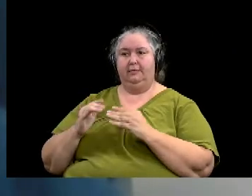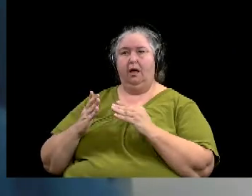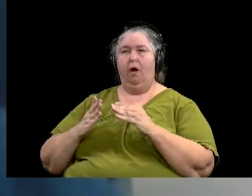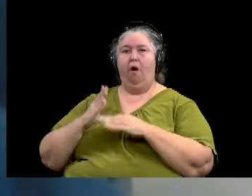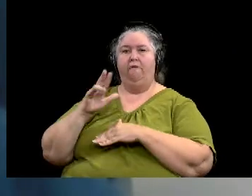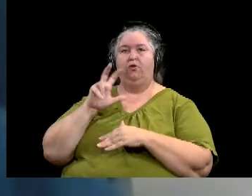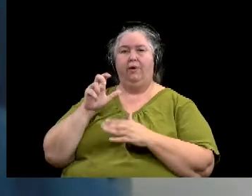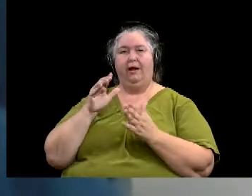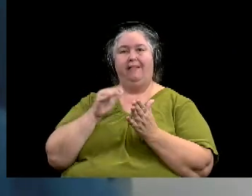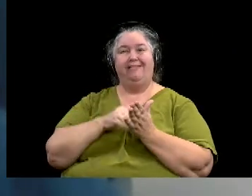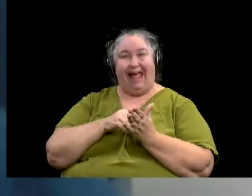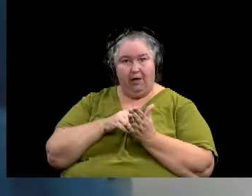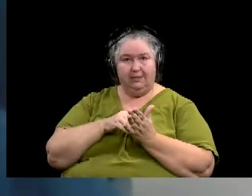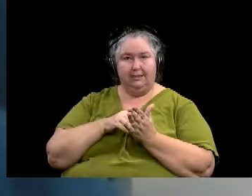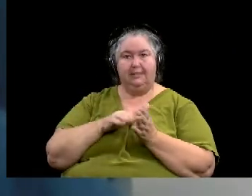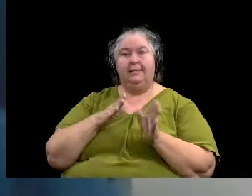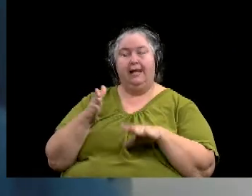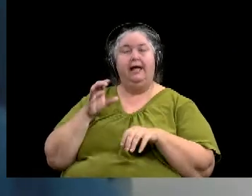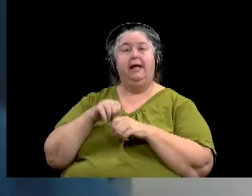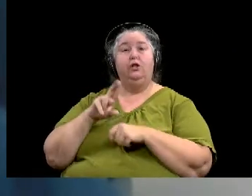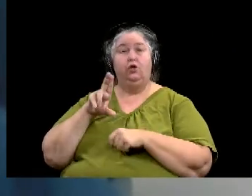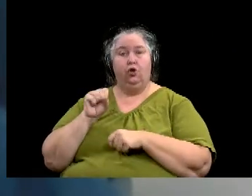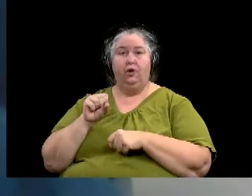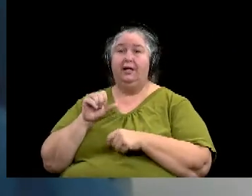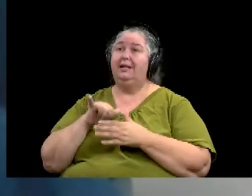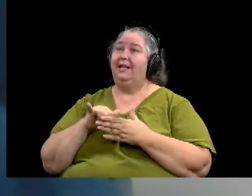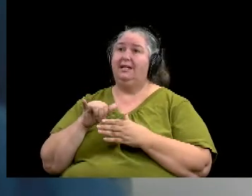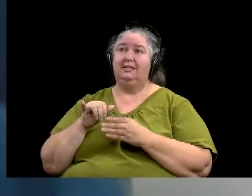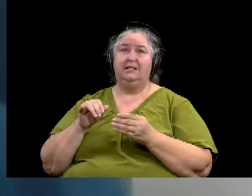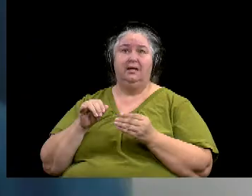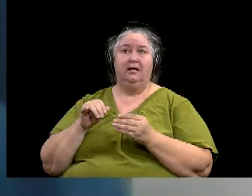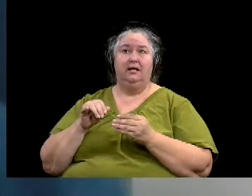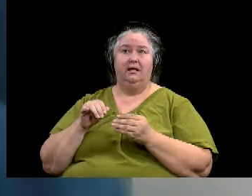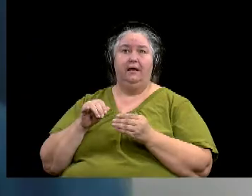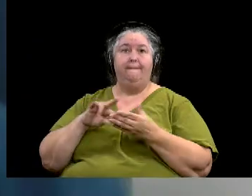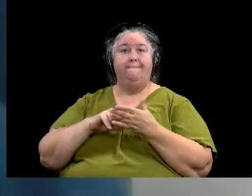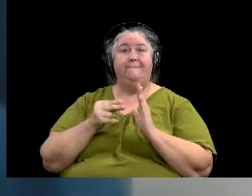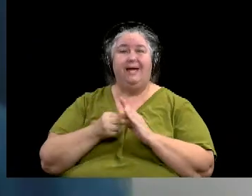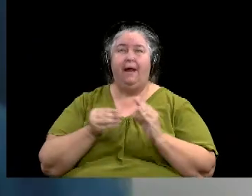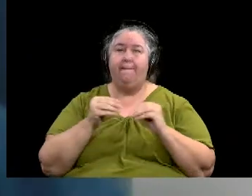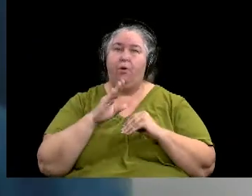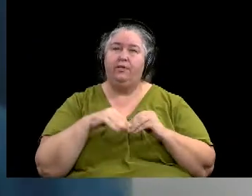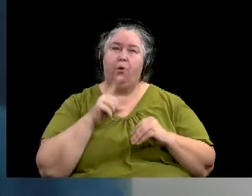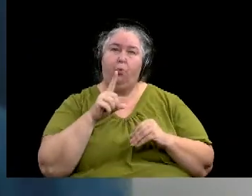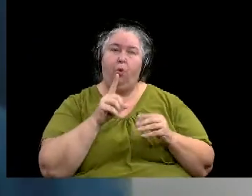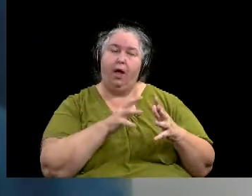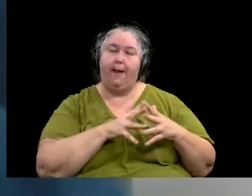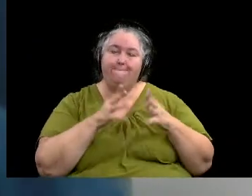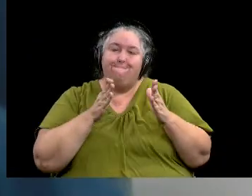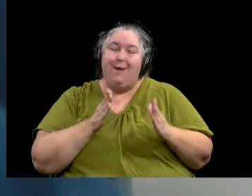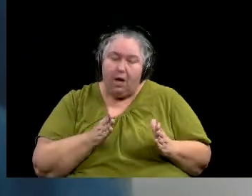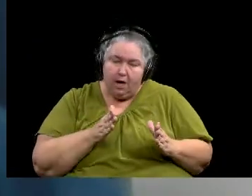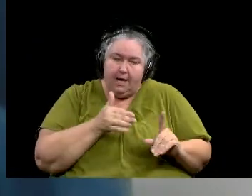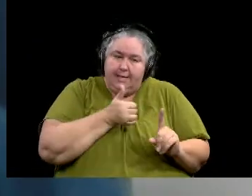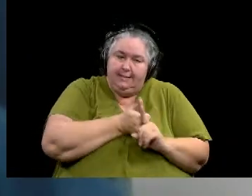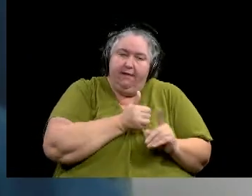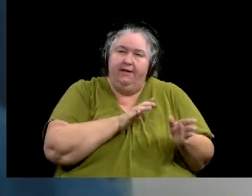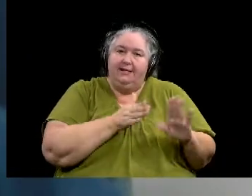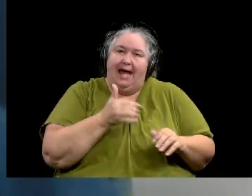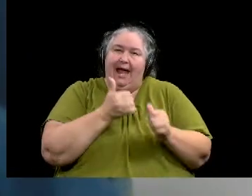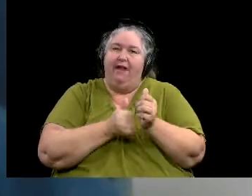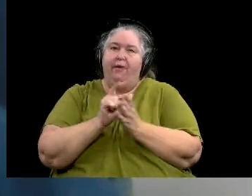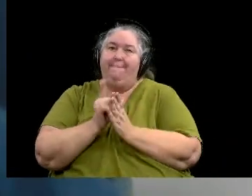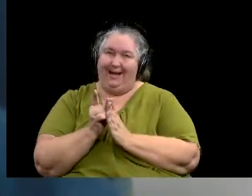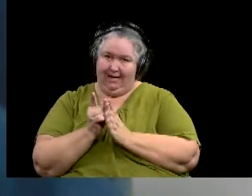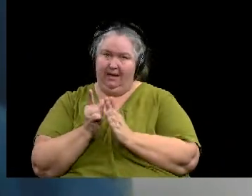than one American is dying every minute from COVID. And we saw a statistic this week that as we crested that